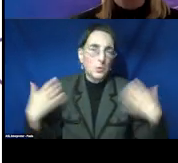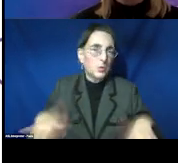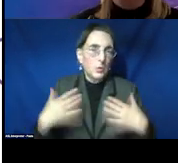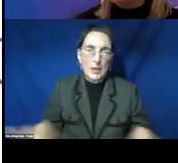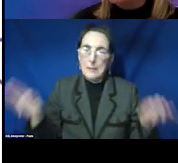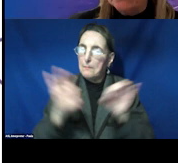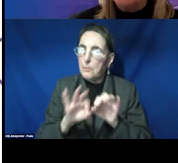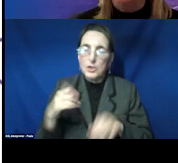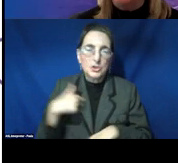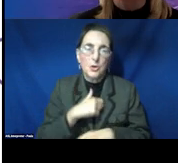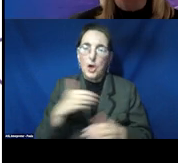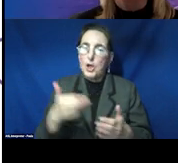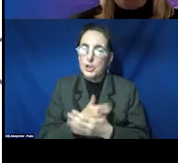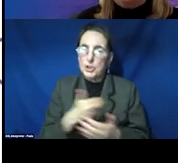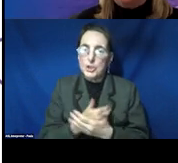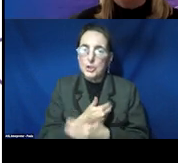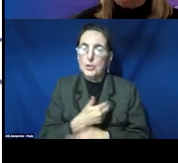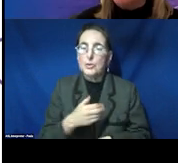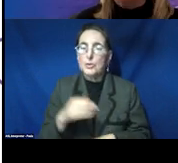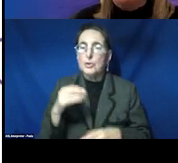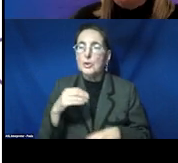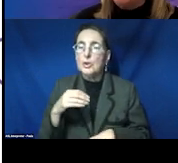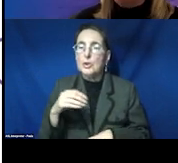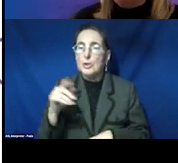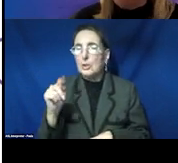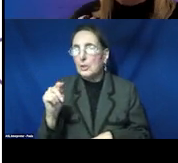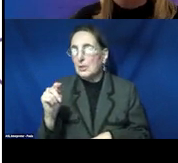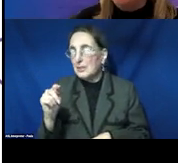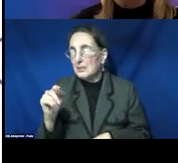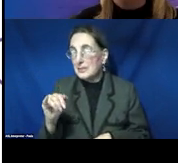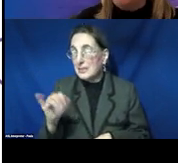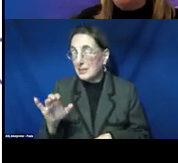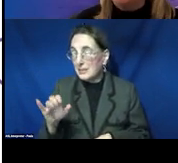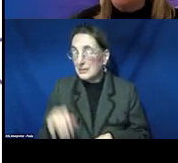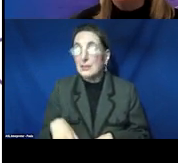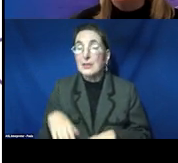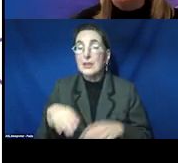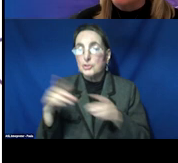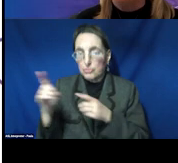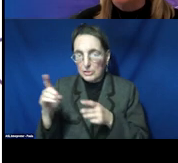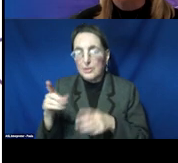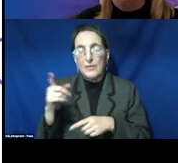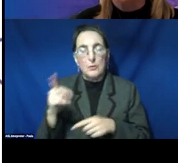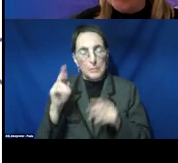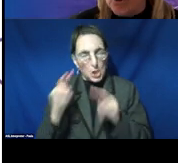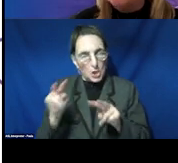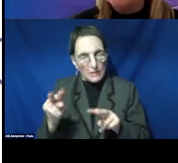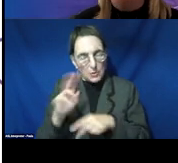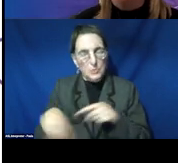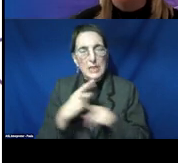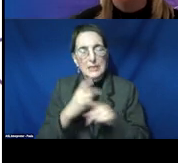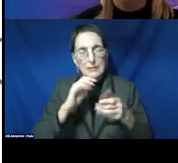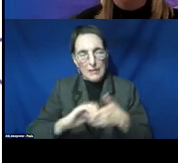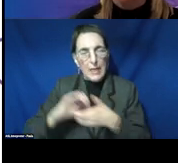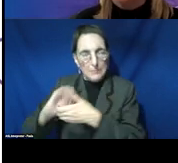to our new TIP directorate, as they will be looking for these types of collaborations with all